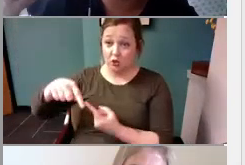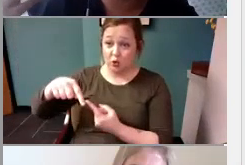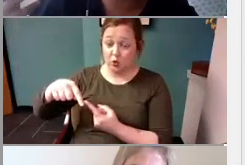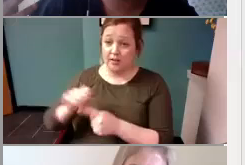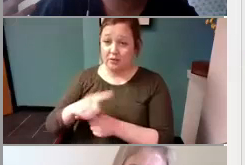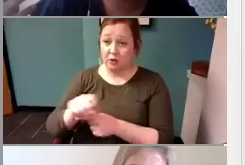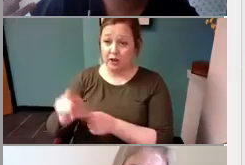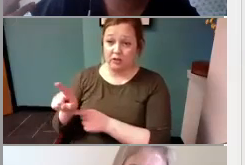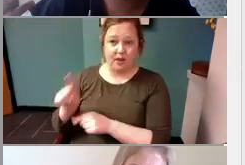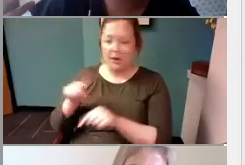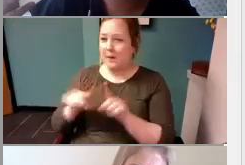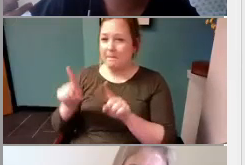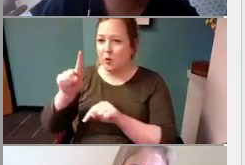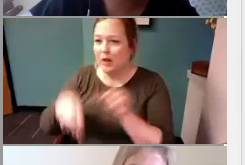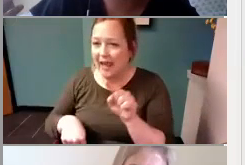is really hot.